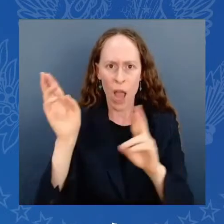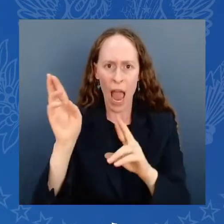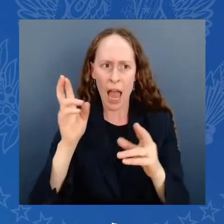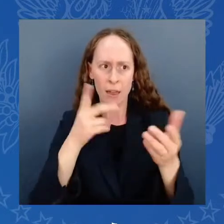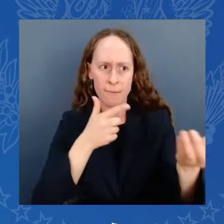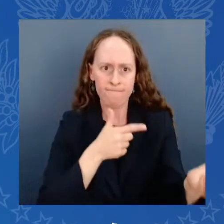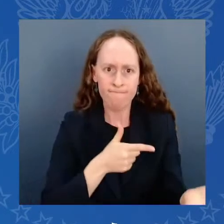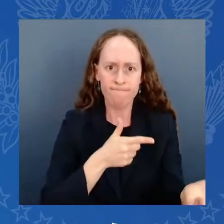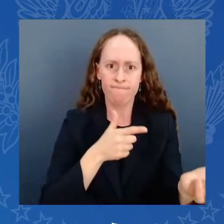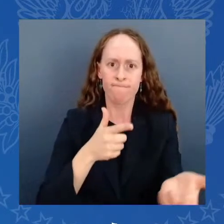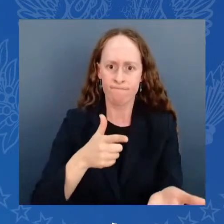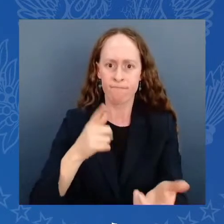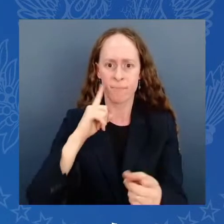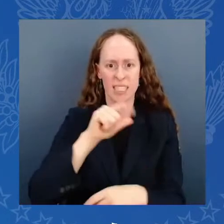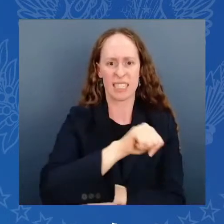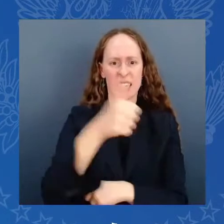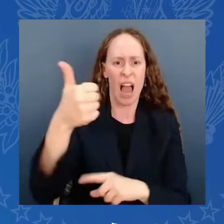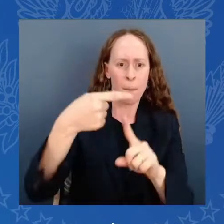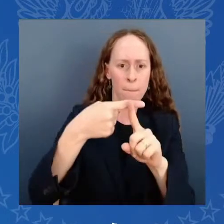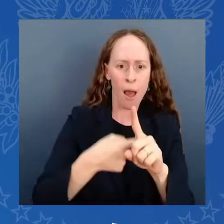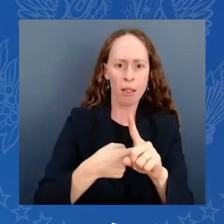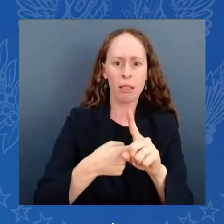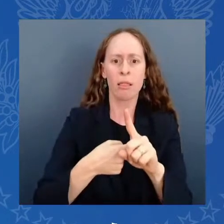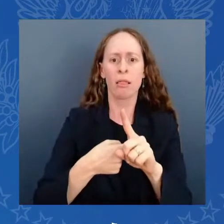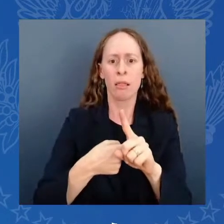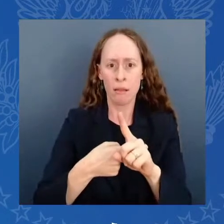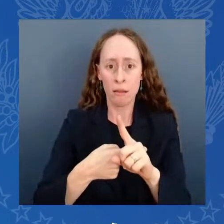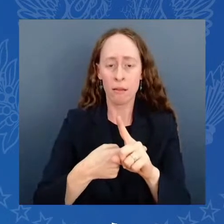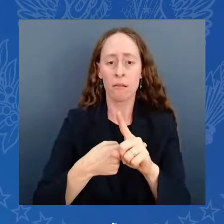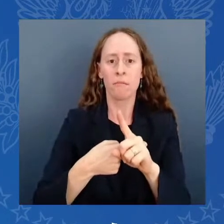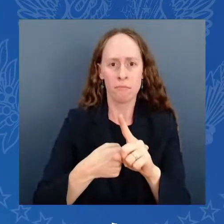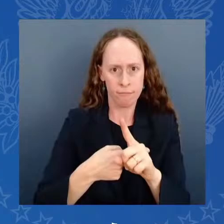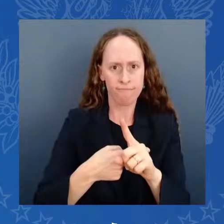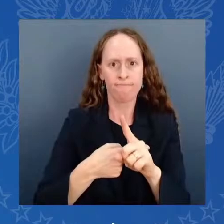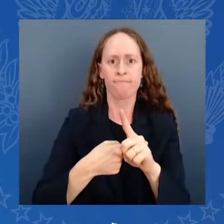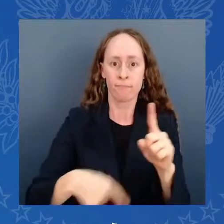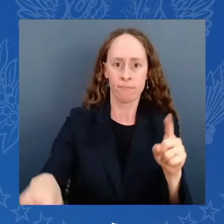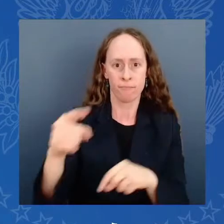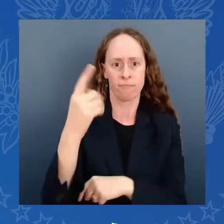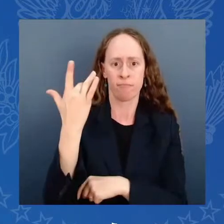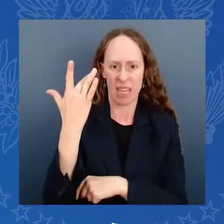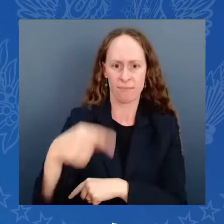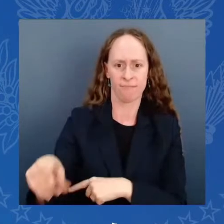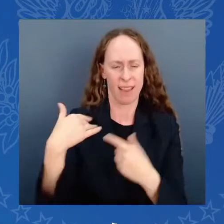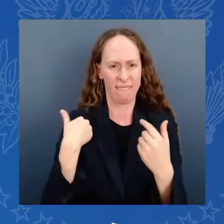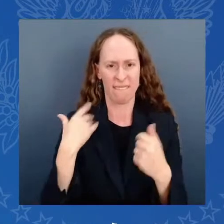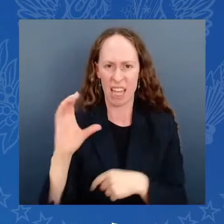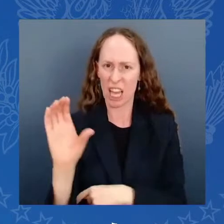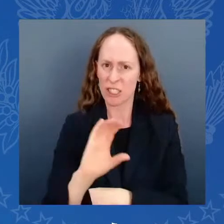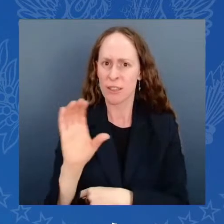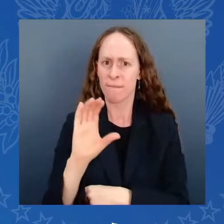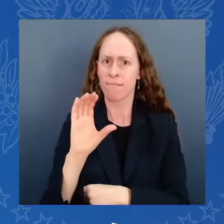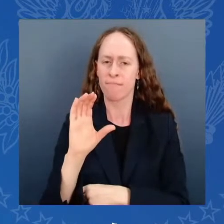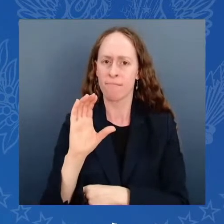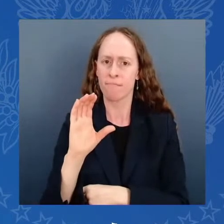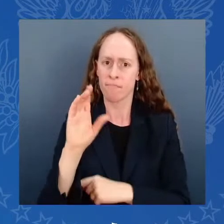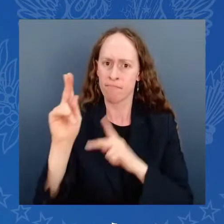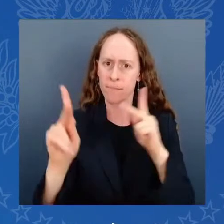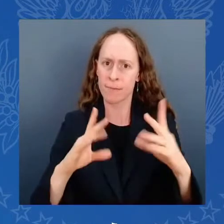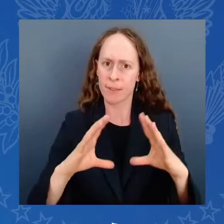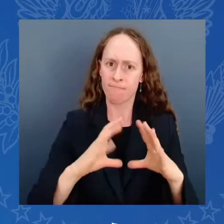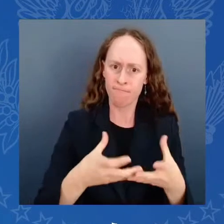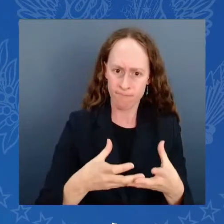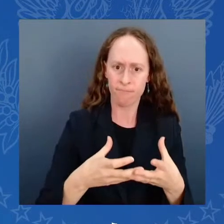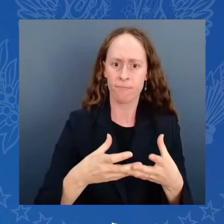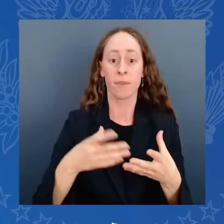insisting, because we had a very conservative Democratic governor. In those days, when the Democrats